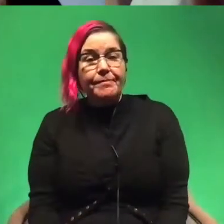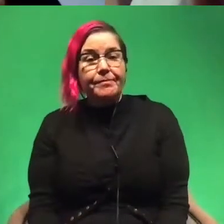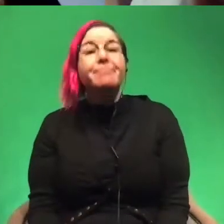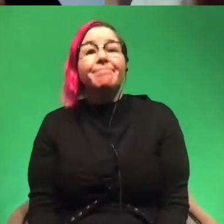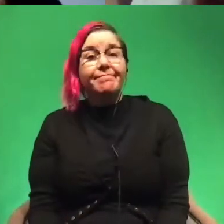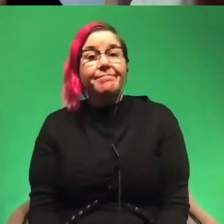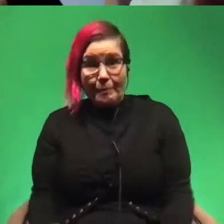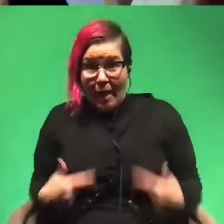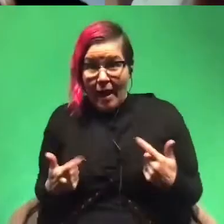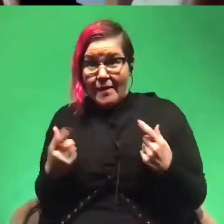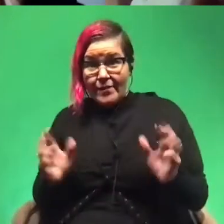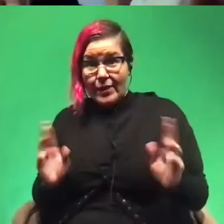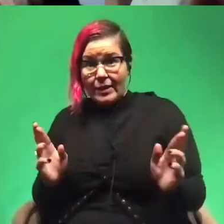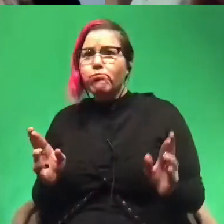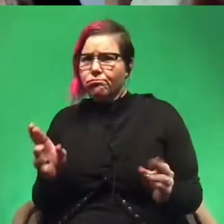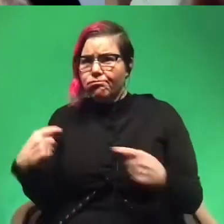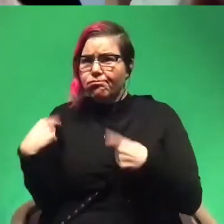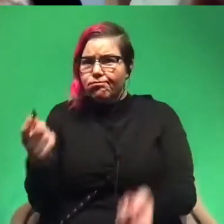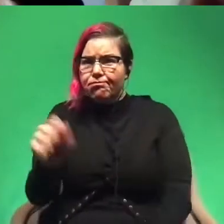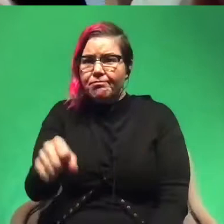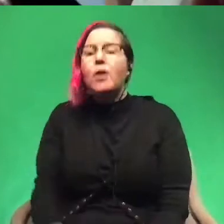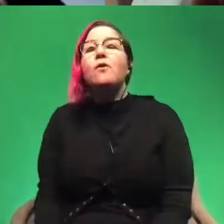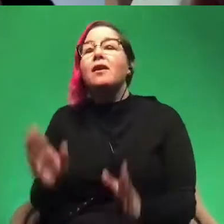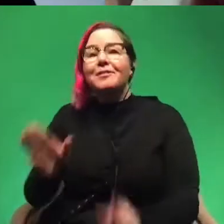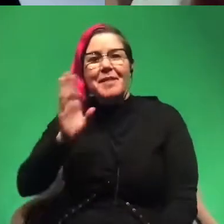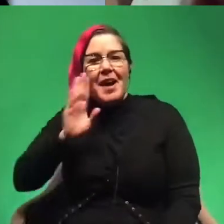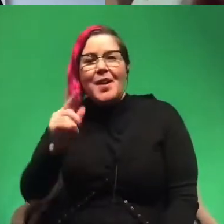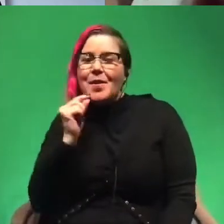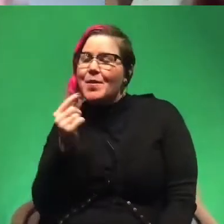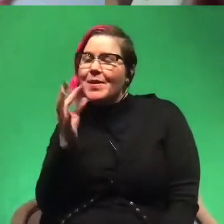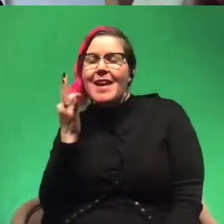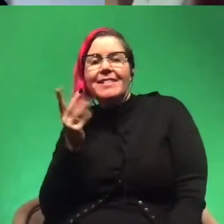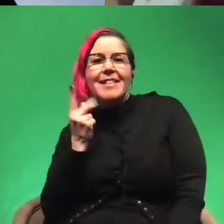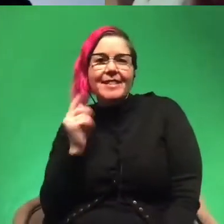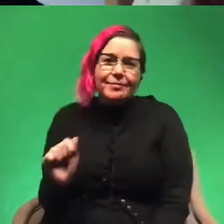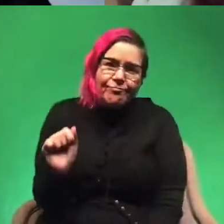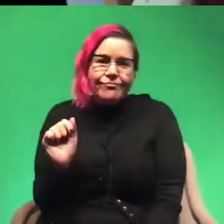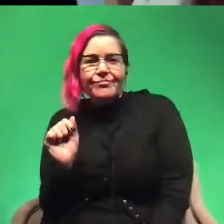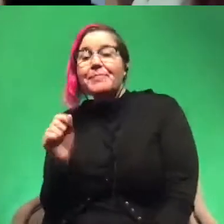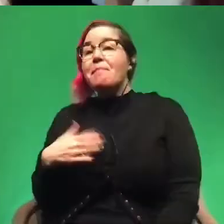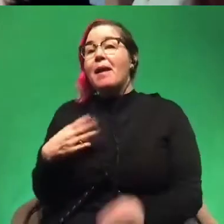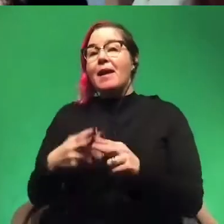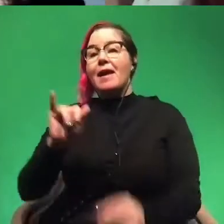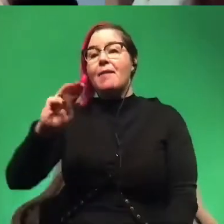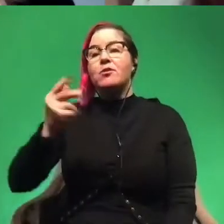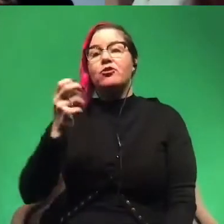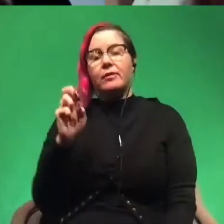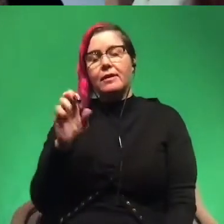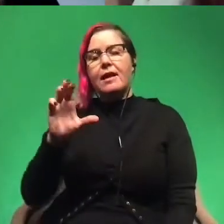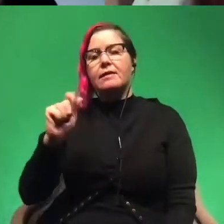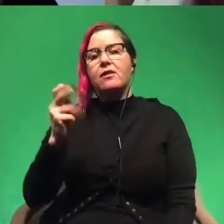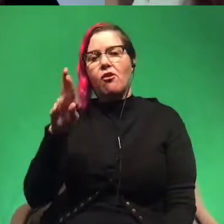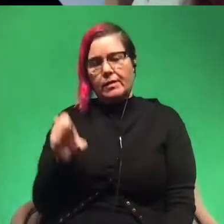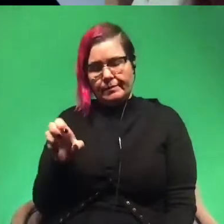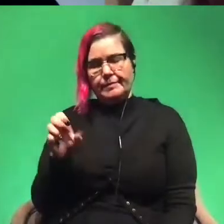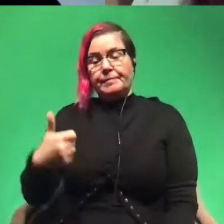Yeah, am I live? Totally, yeah. Awesome, all right. Well, hey, all you cool cats and kittens. my name is Imogene Cancellare. I